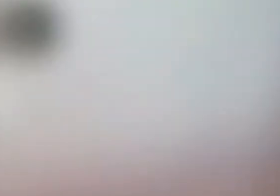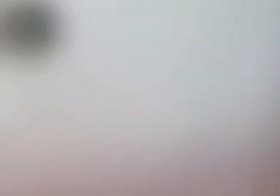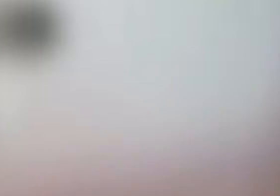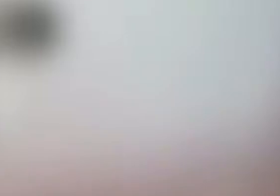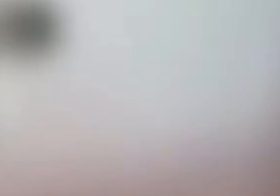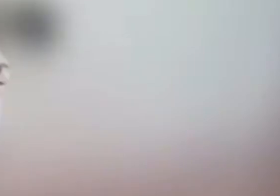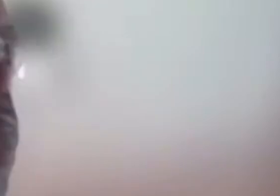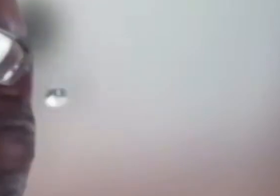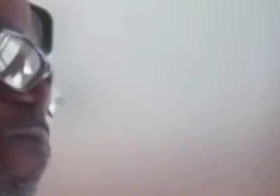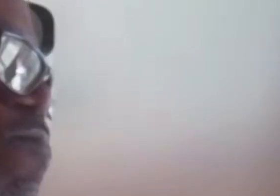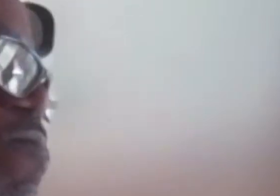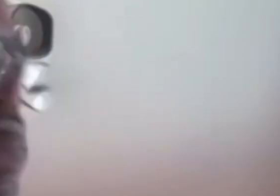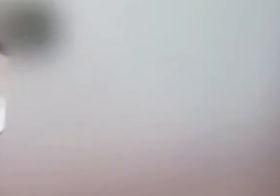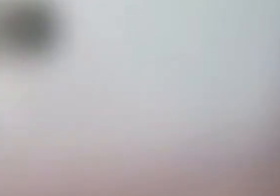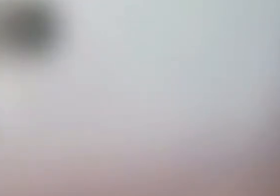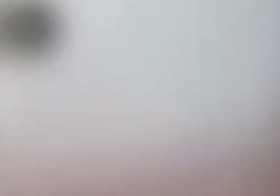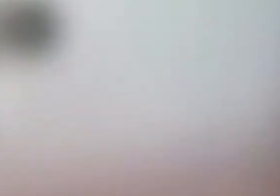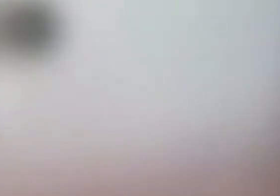be,